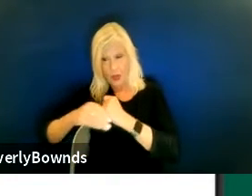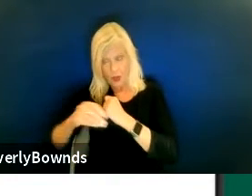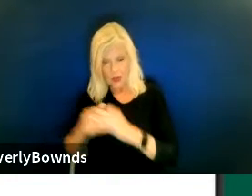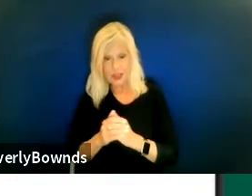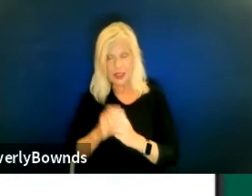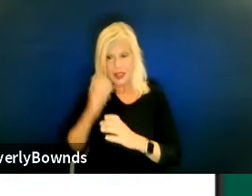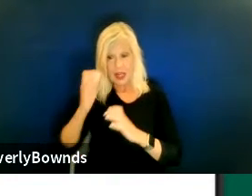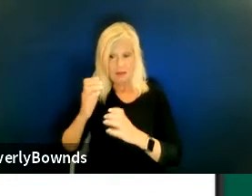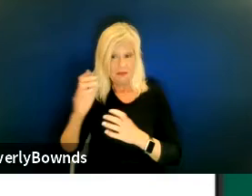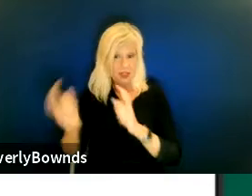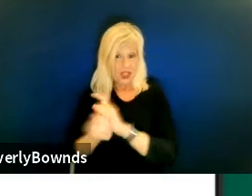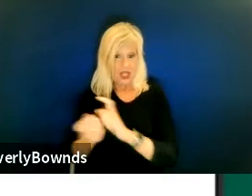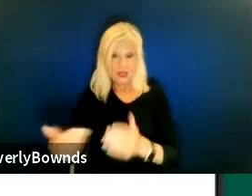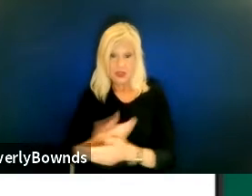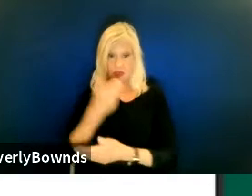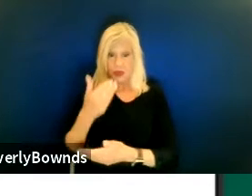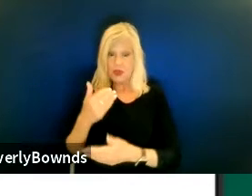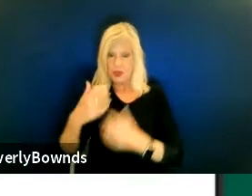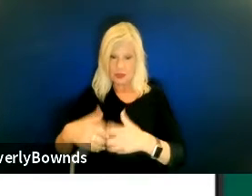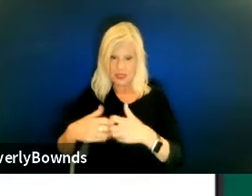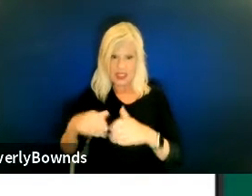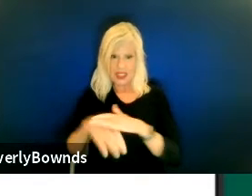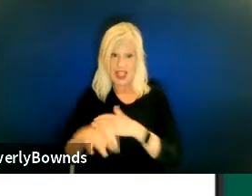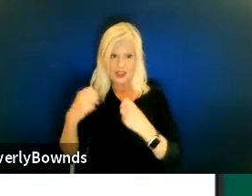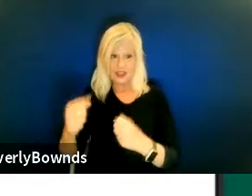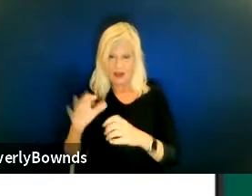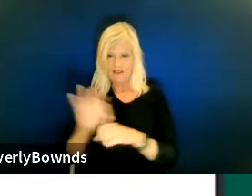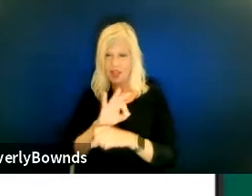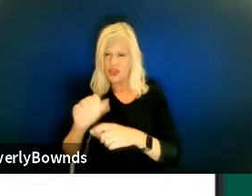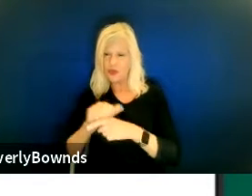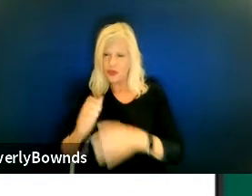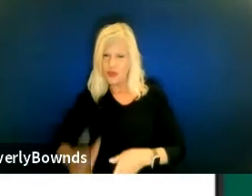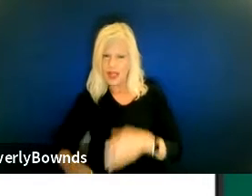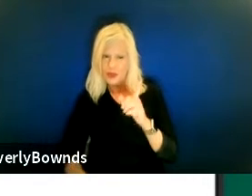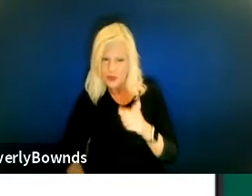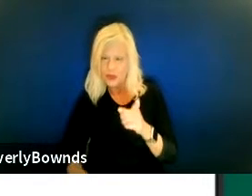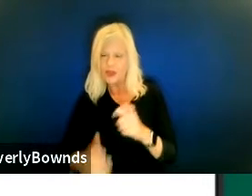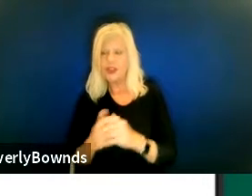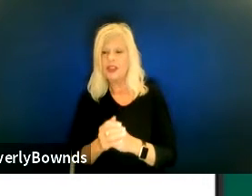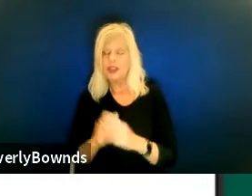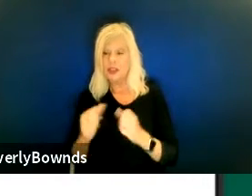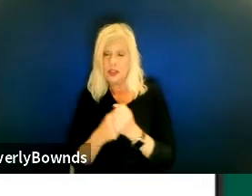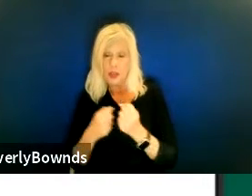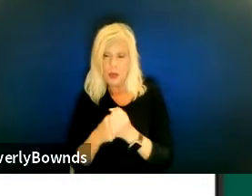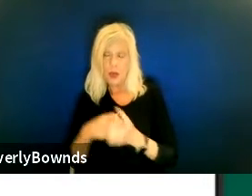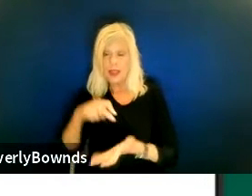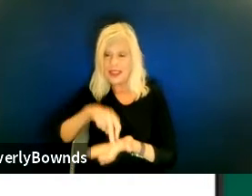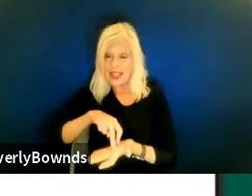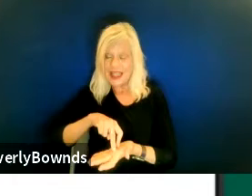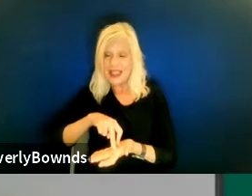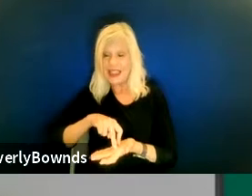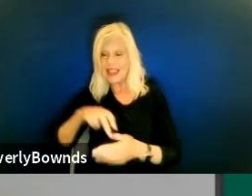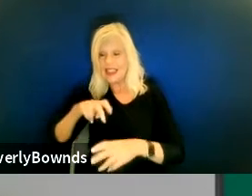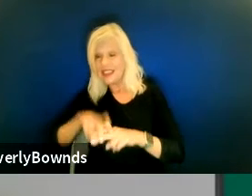Access Strength. It was a functional trainer that was able to support standing seat and wheelchair use, of course, but